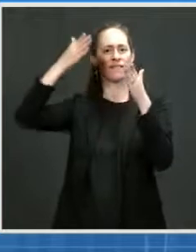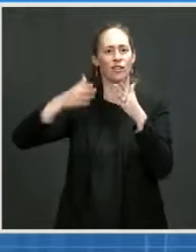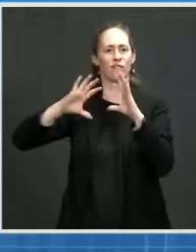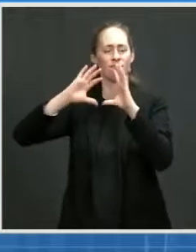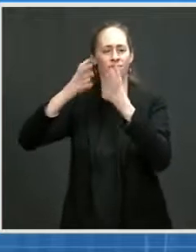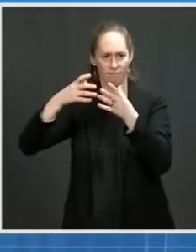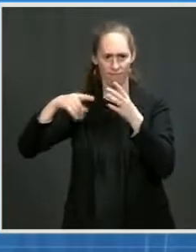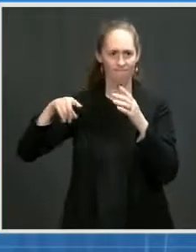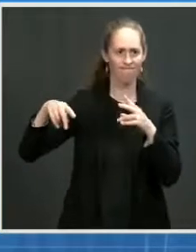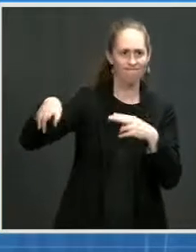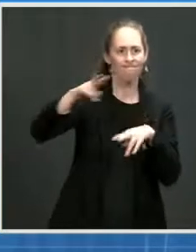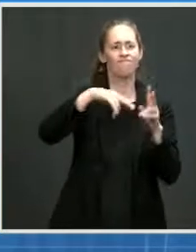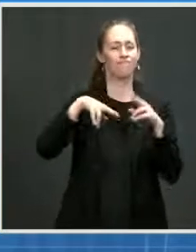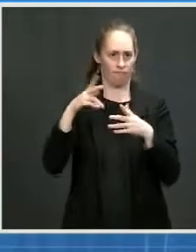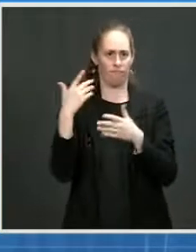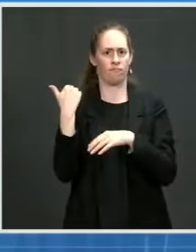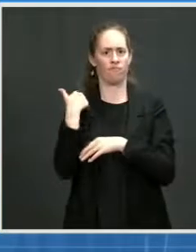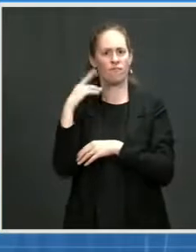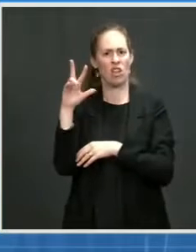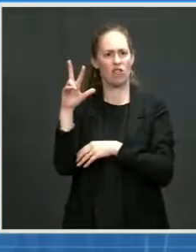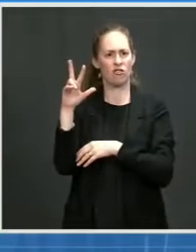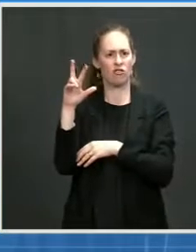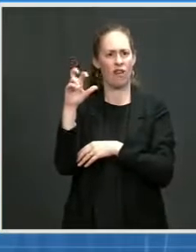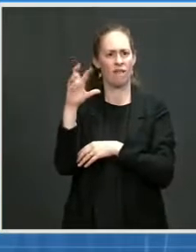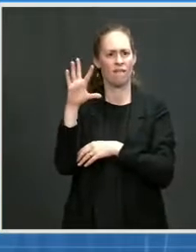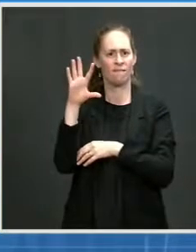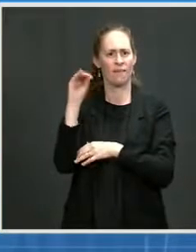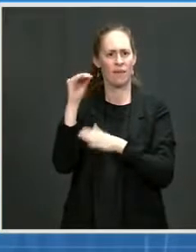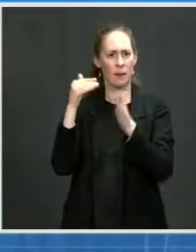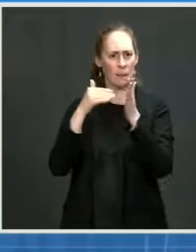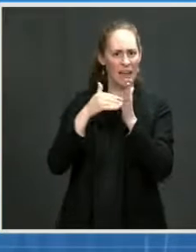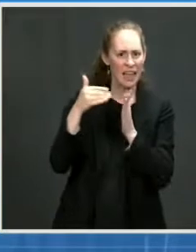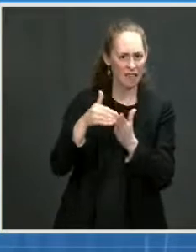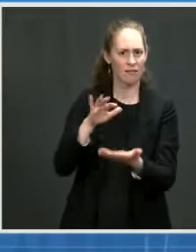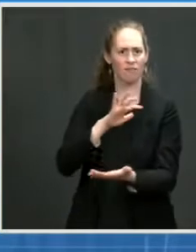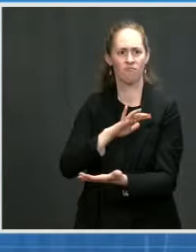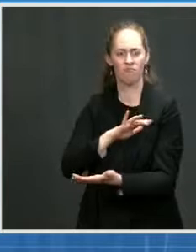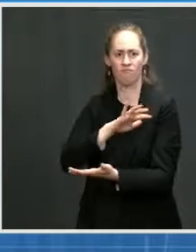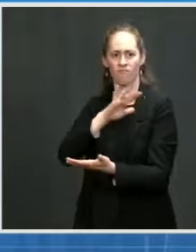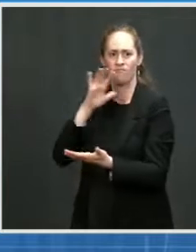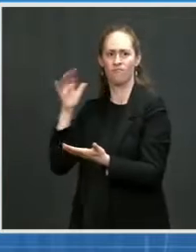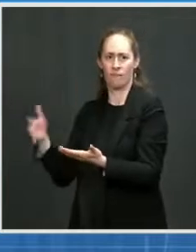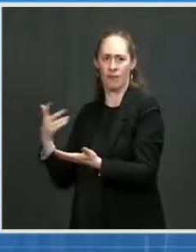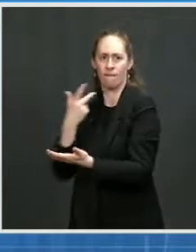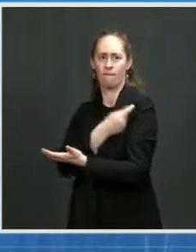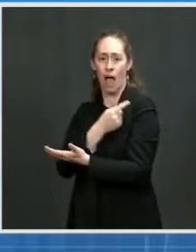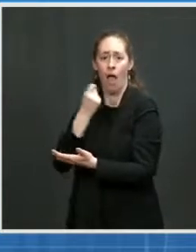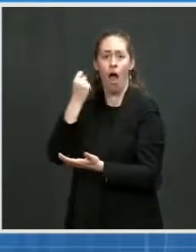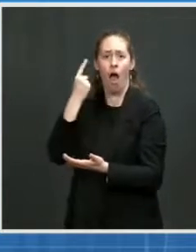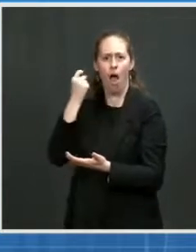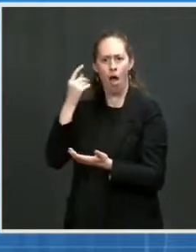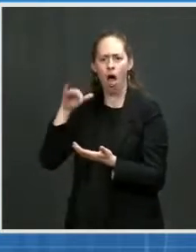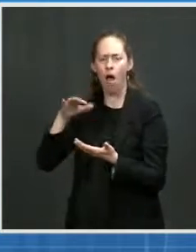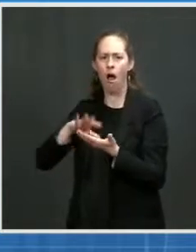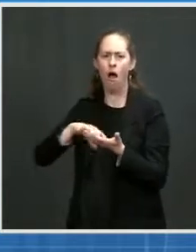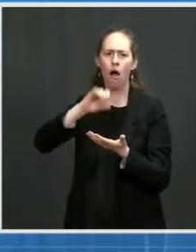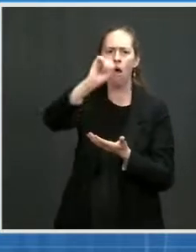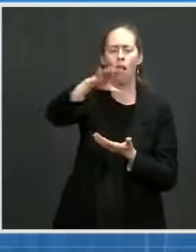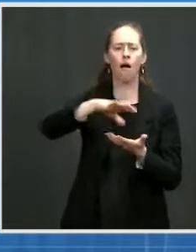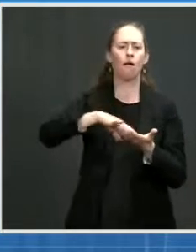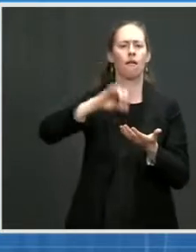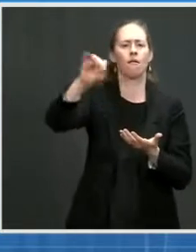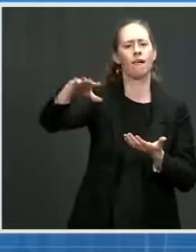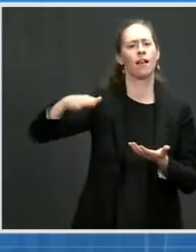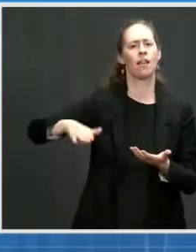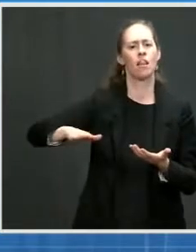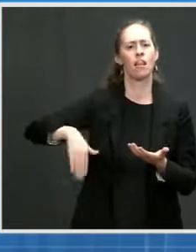ordered in the federal supply. I want to ask if you have a response to that, and at what point you think you'll be able to steer these